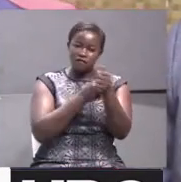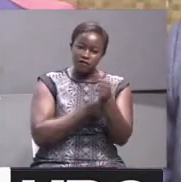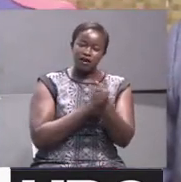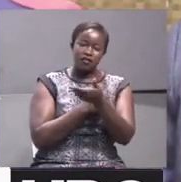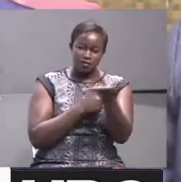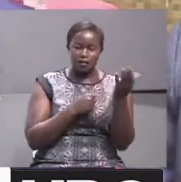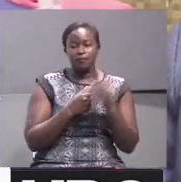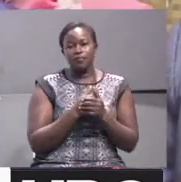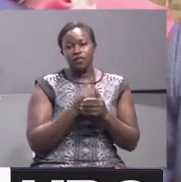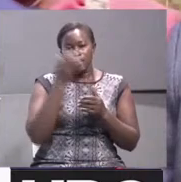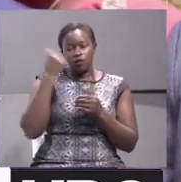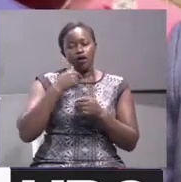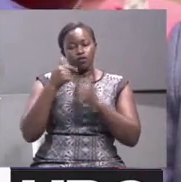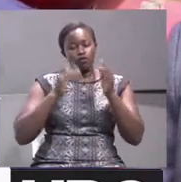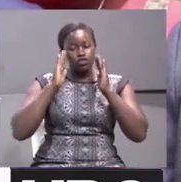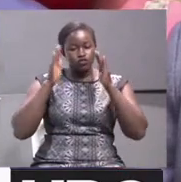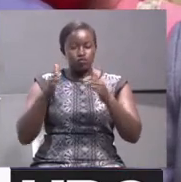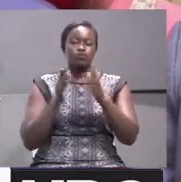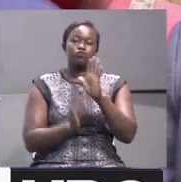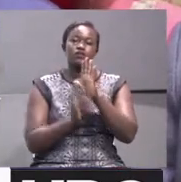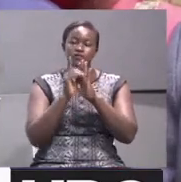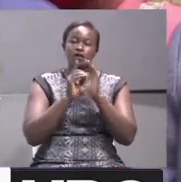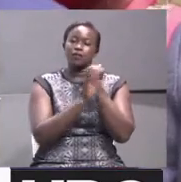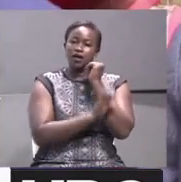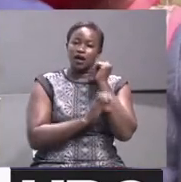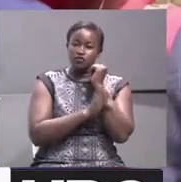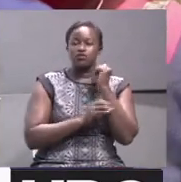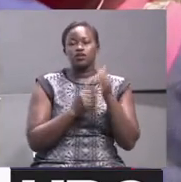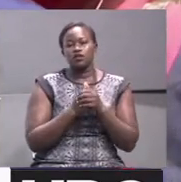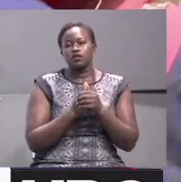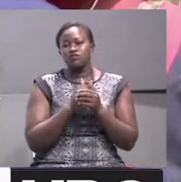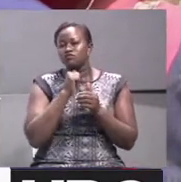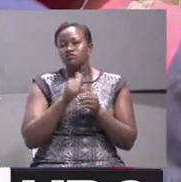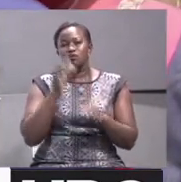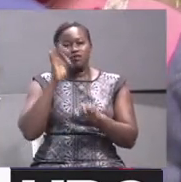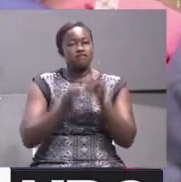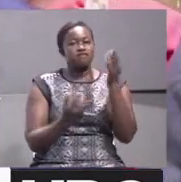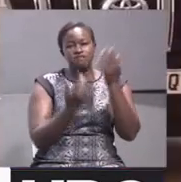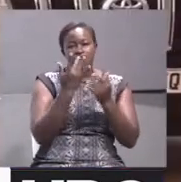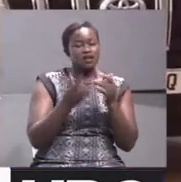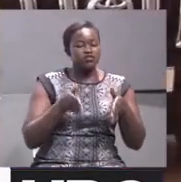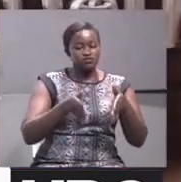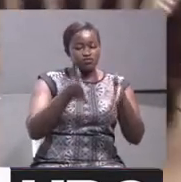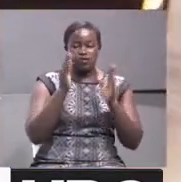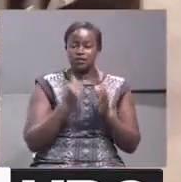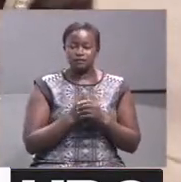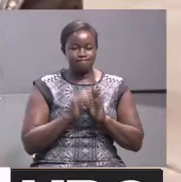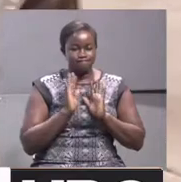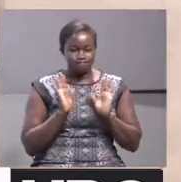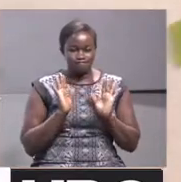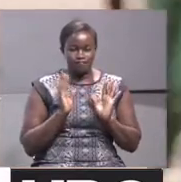put energy on development of a country other than burning streets and burning buildings.